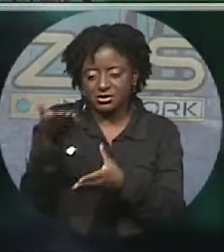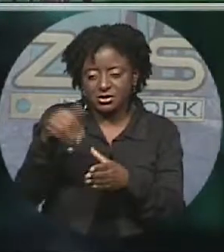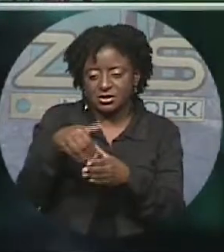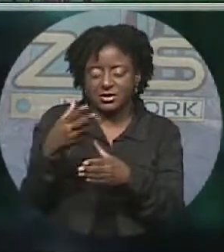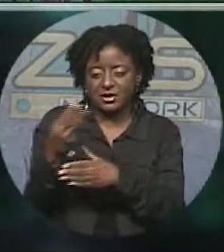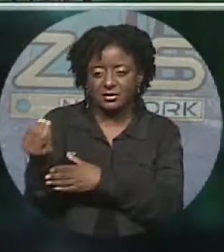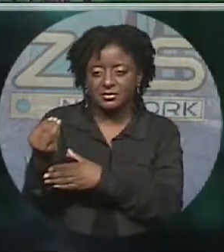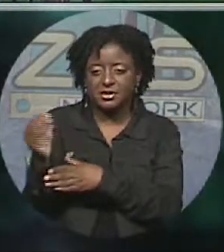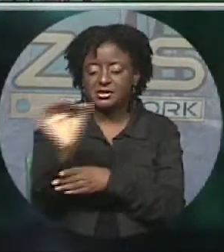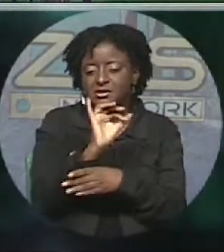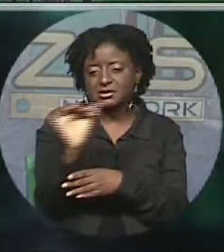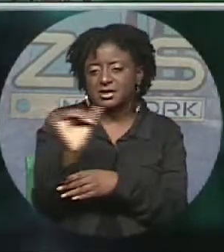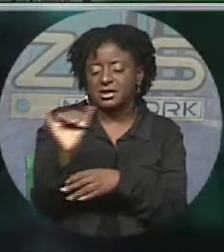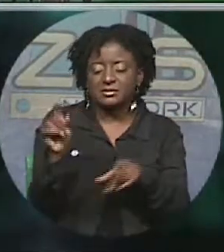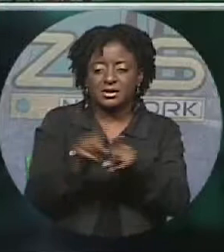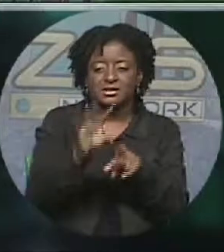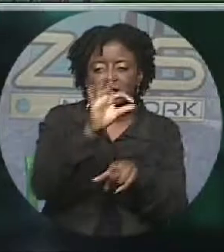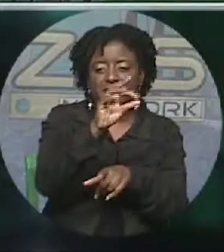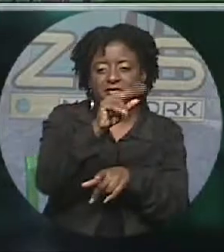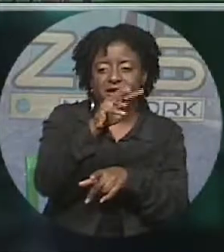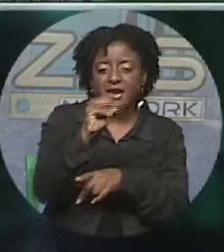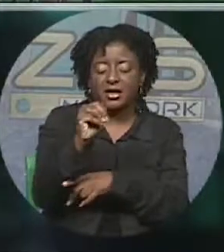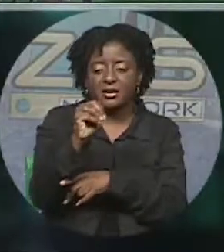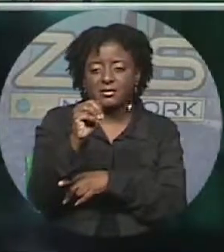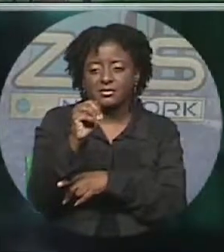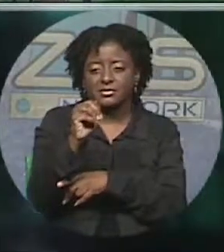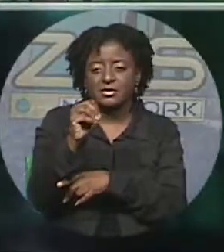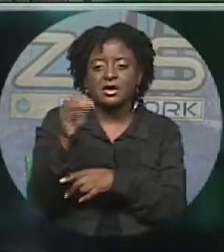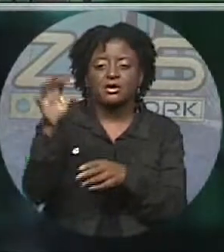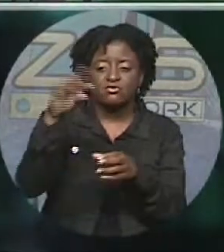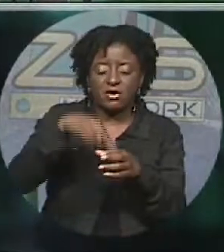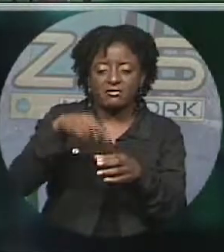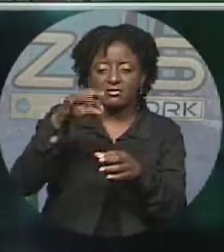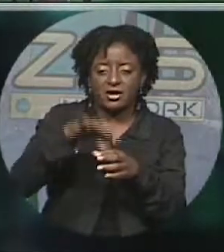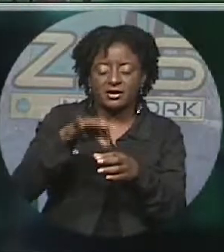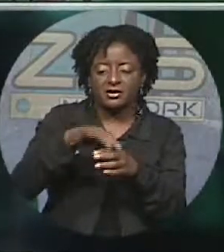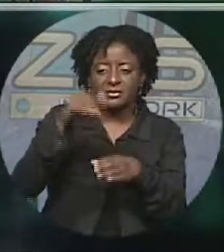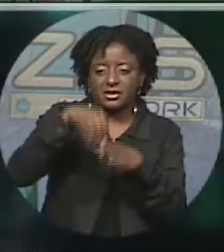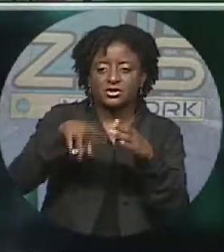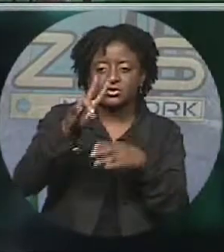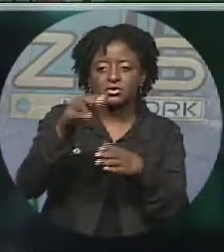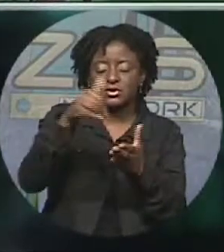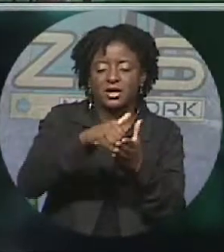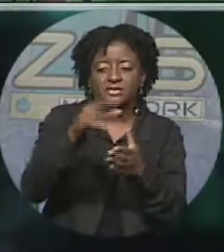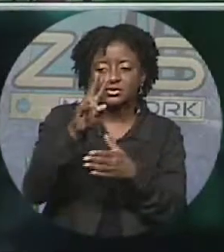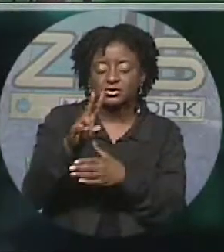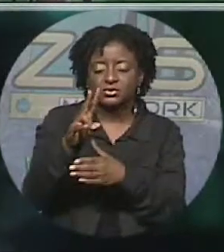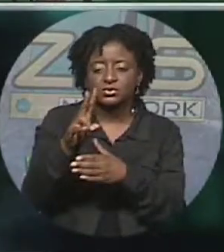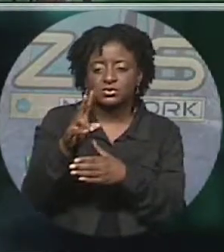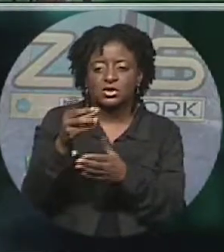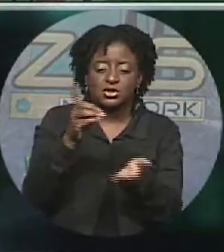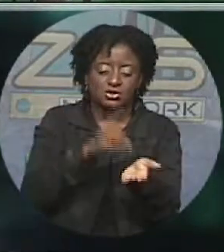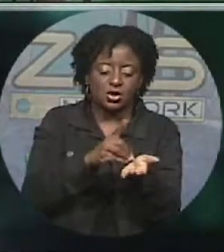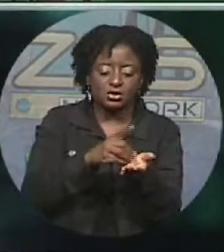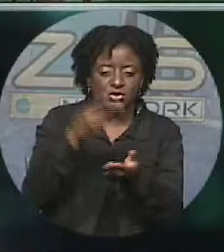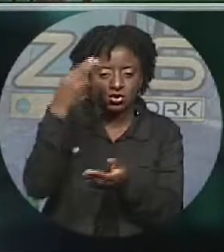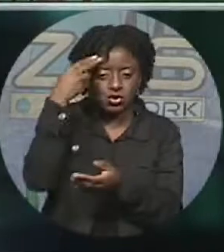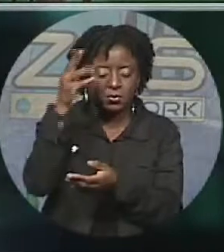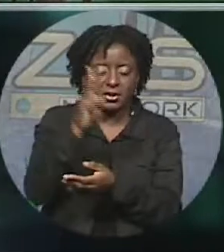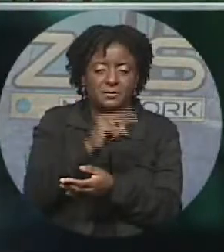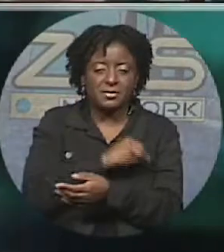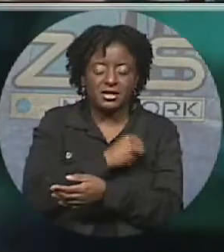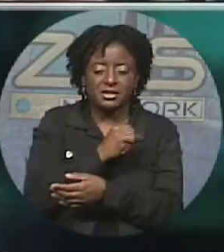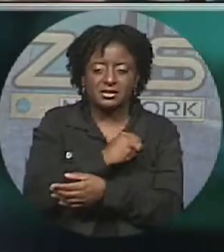constitutional referendum held in February 2002. Member of Parliament for Killarney and FNM leader Dr. Hubert Minnis is embracing